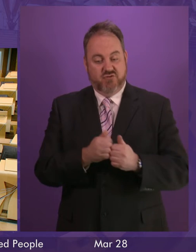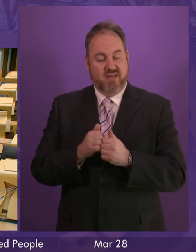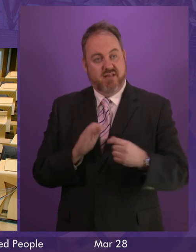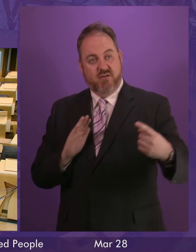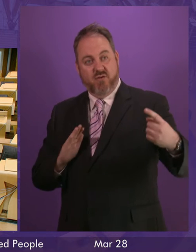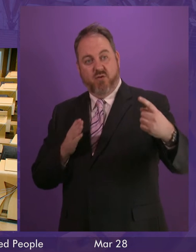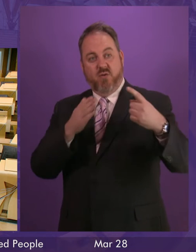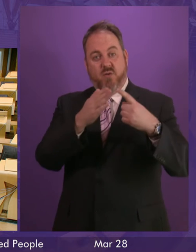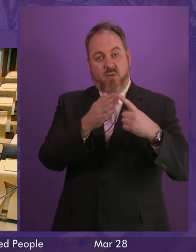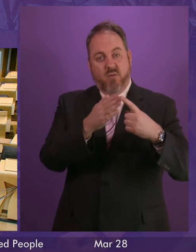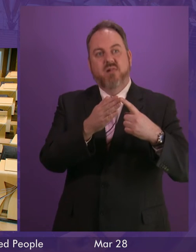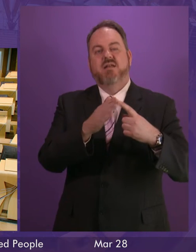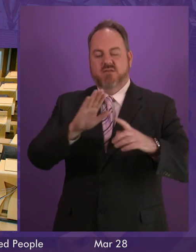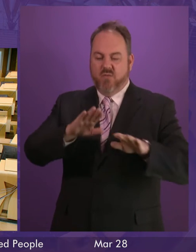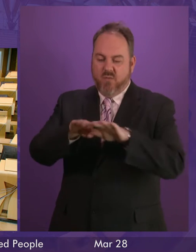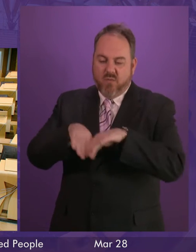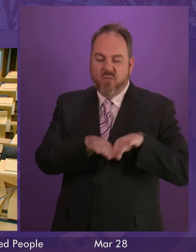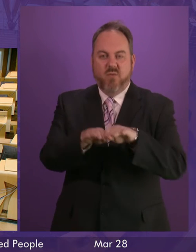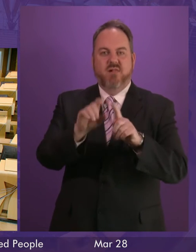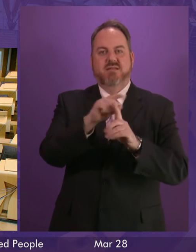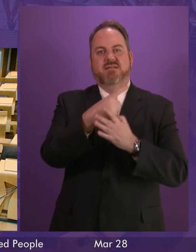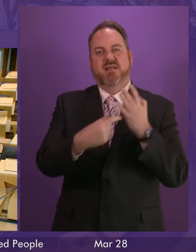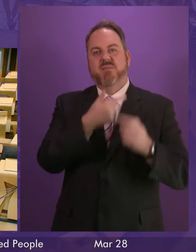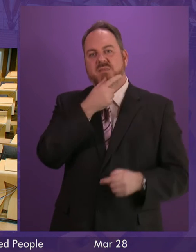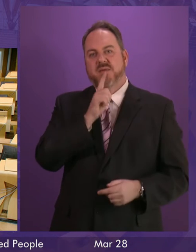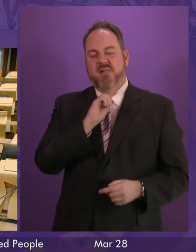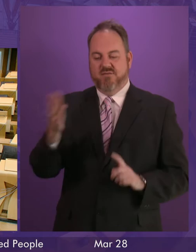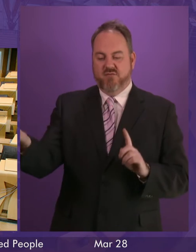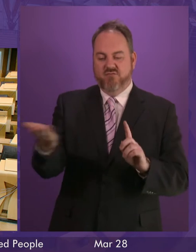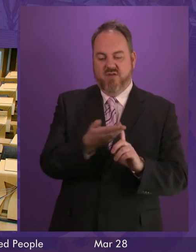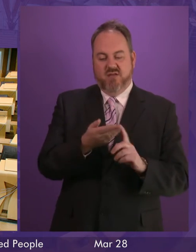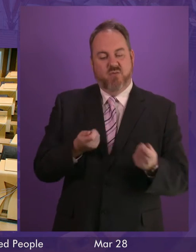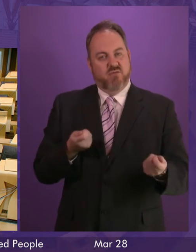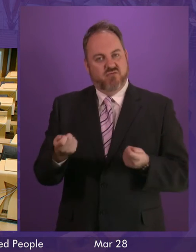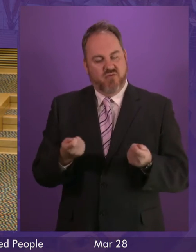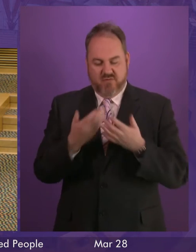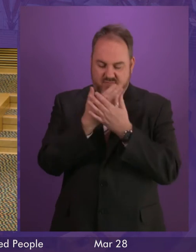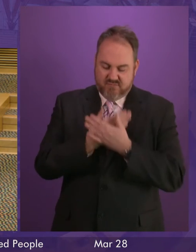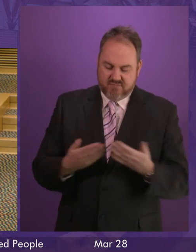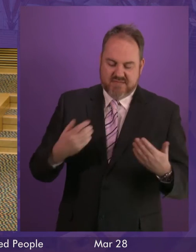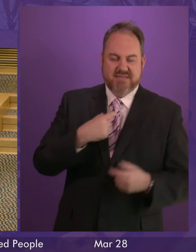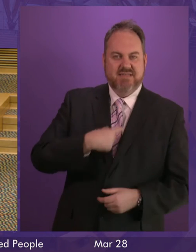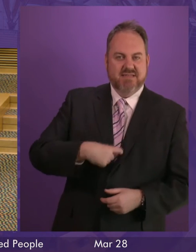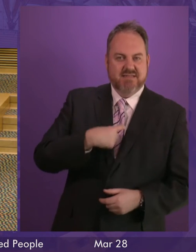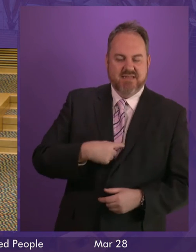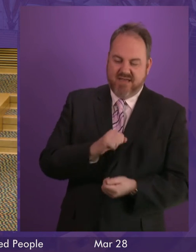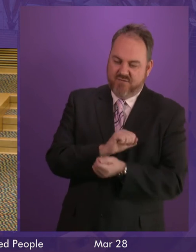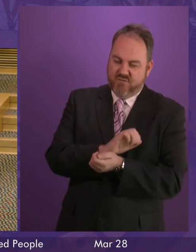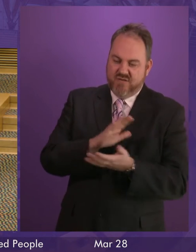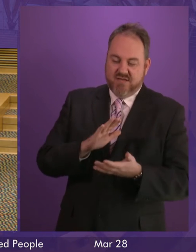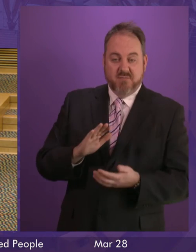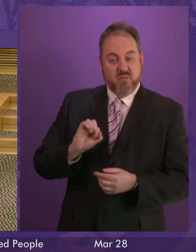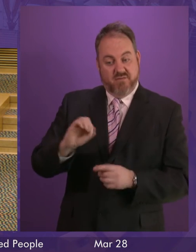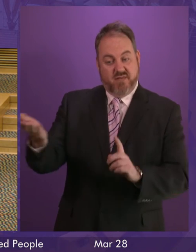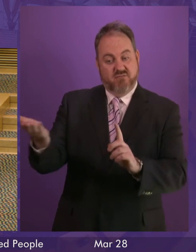less than for all disabled people to have choice and control, dignity and freedom to live the life that they choose with